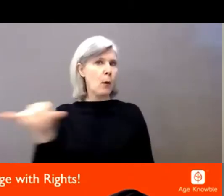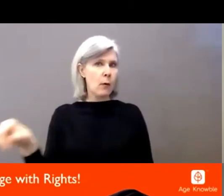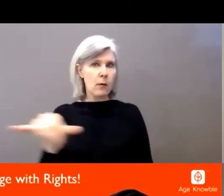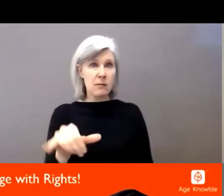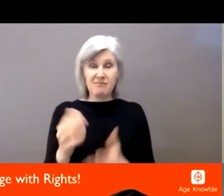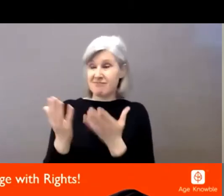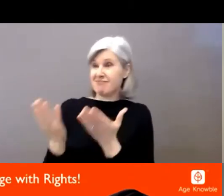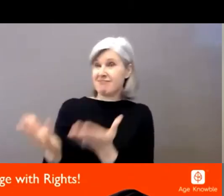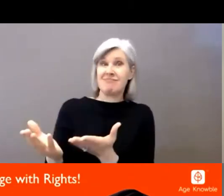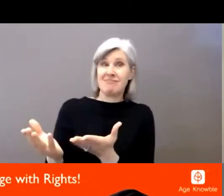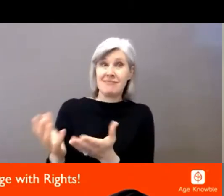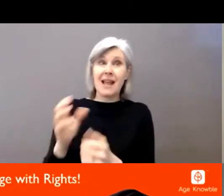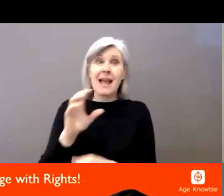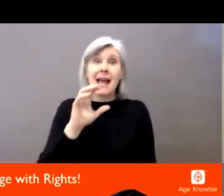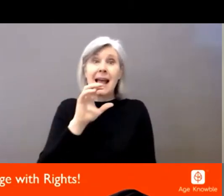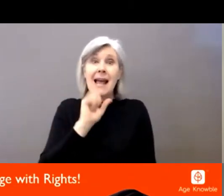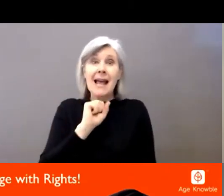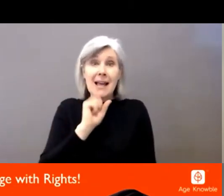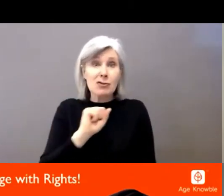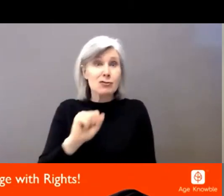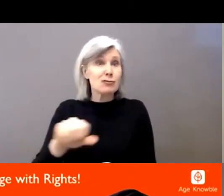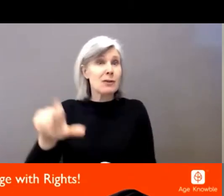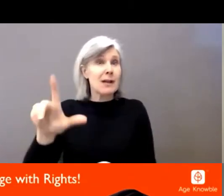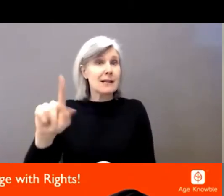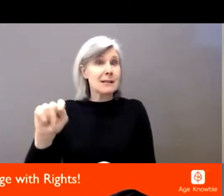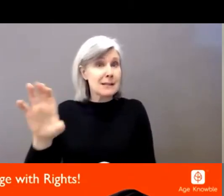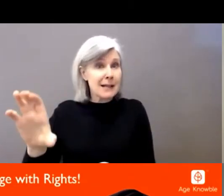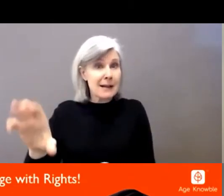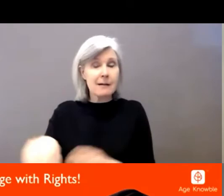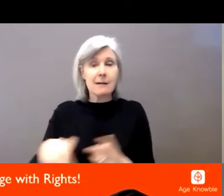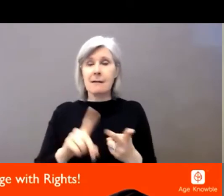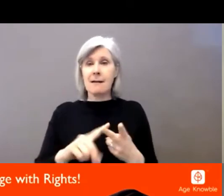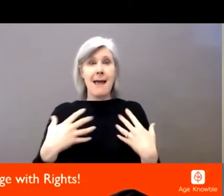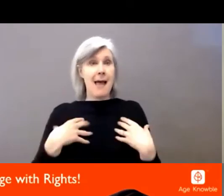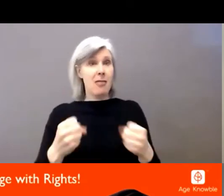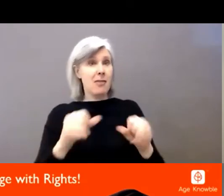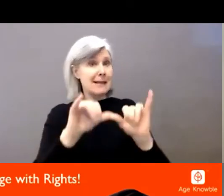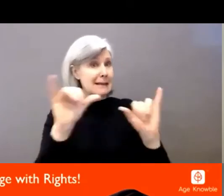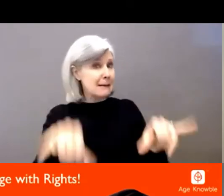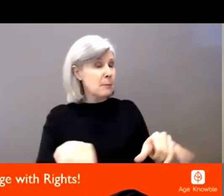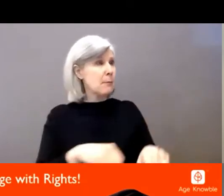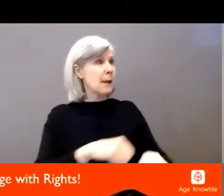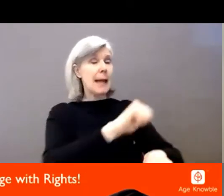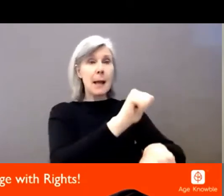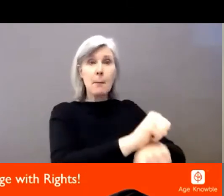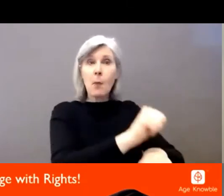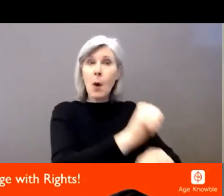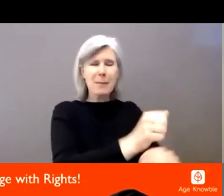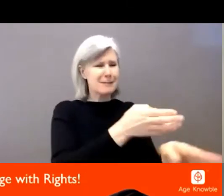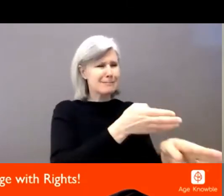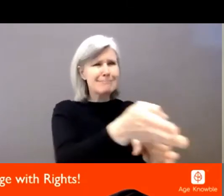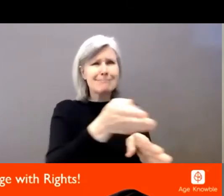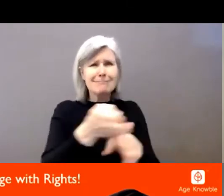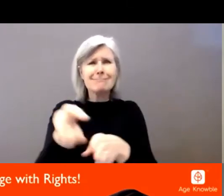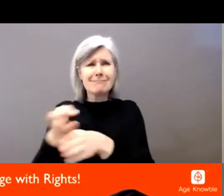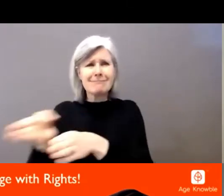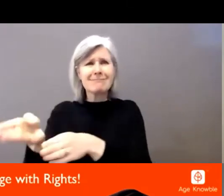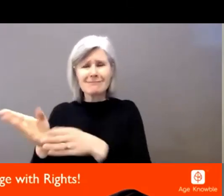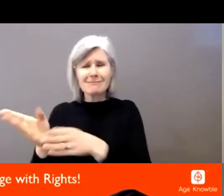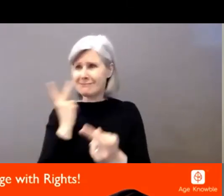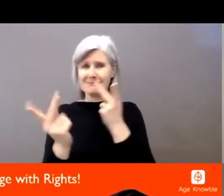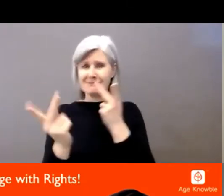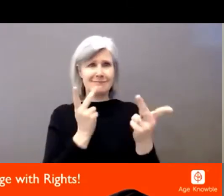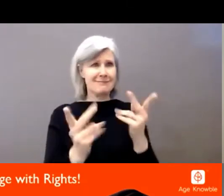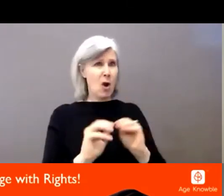in the healthcare system, in employment, and in access to technology. We also know that ageism